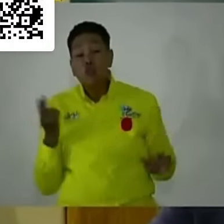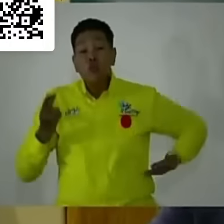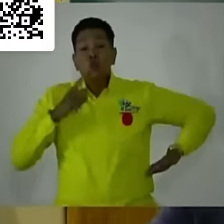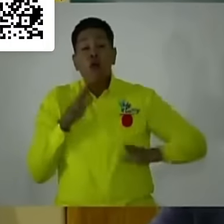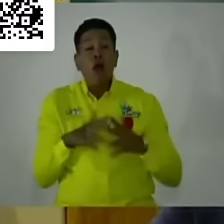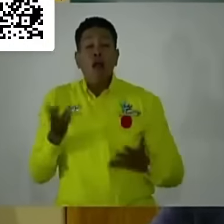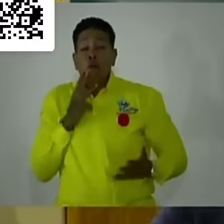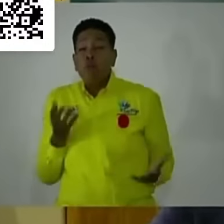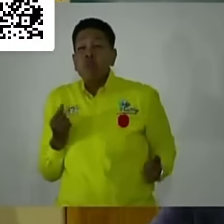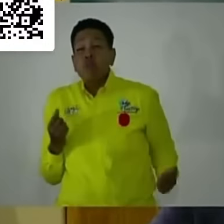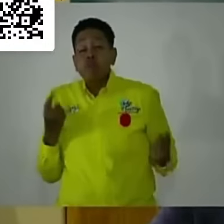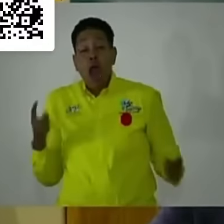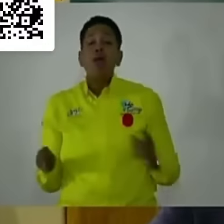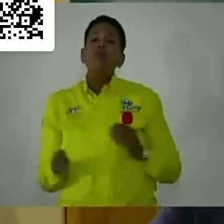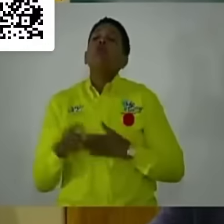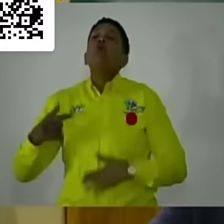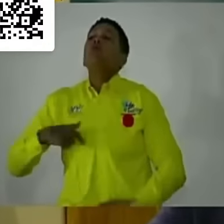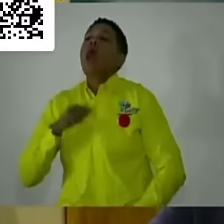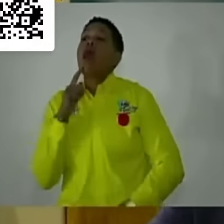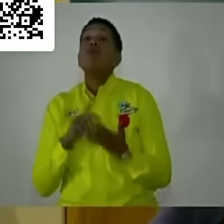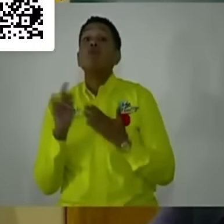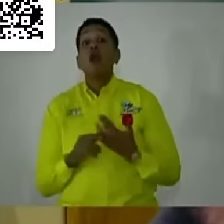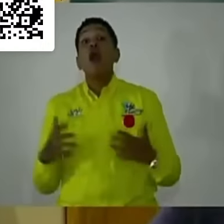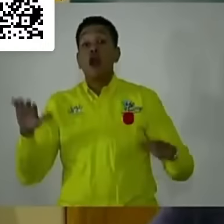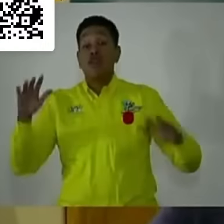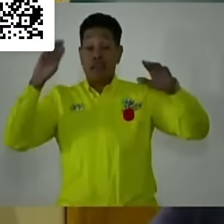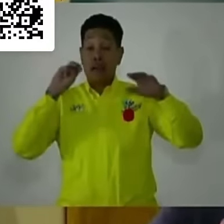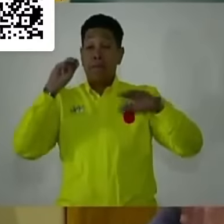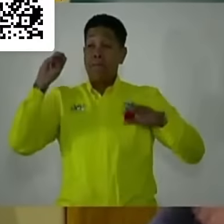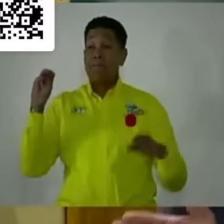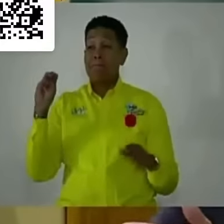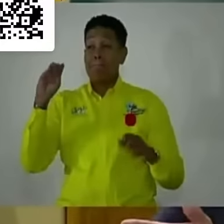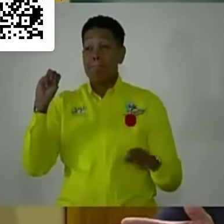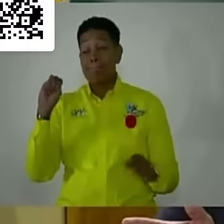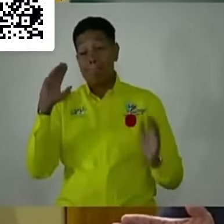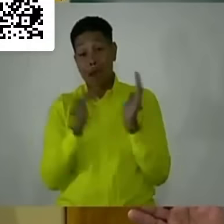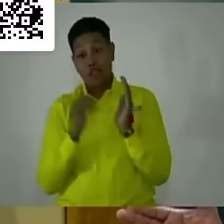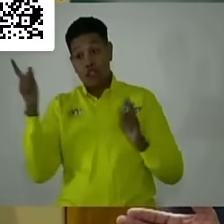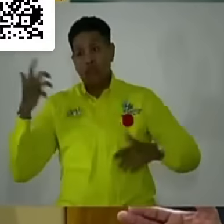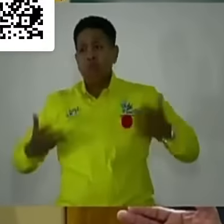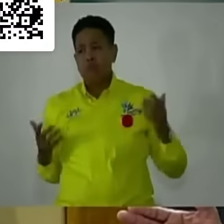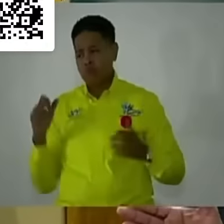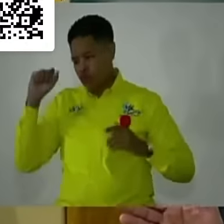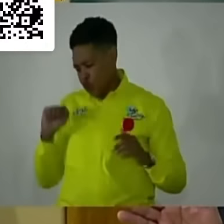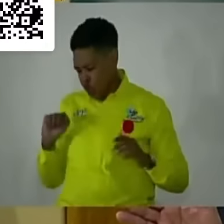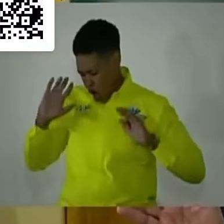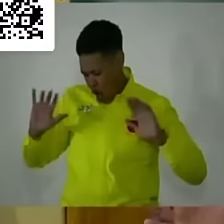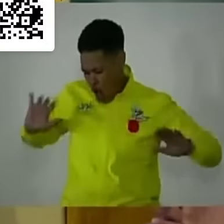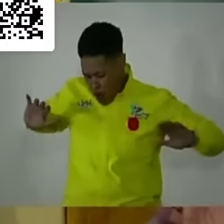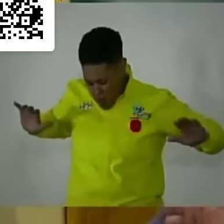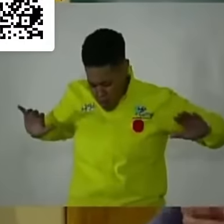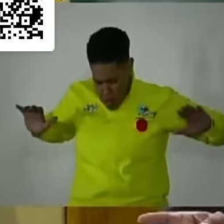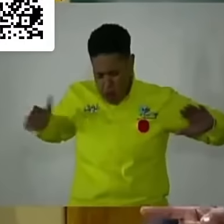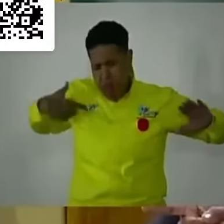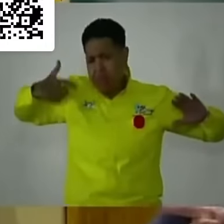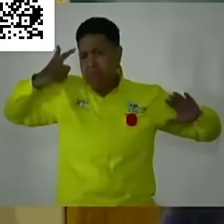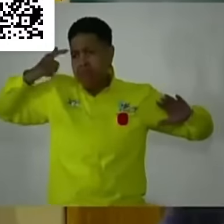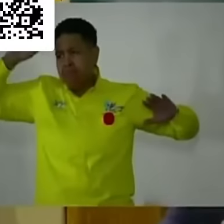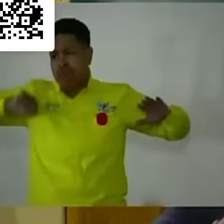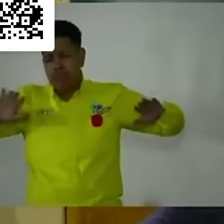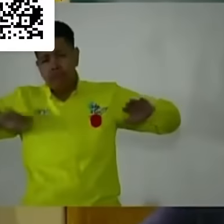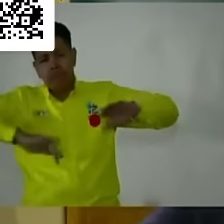water. So we have a project already in Manchester. It may be in South. I think it is in South. I'll